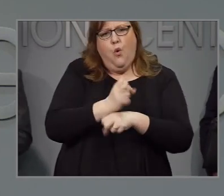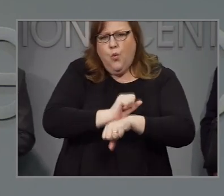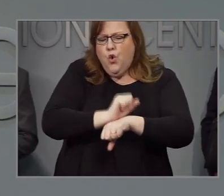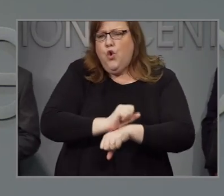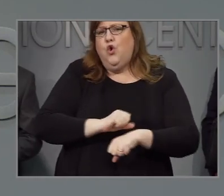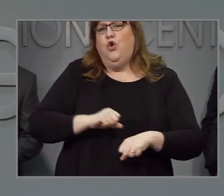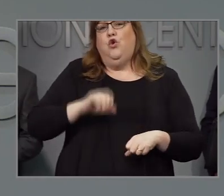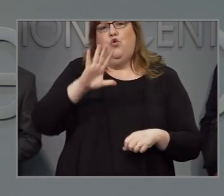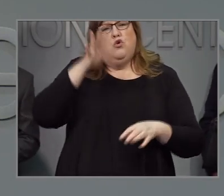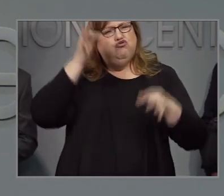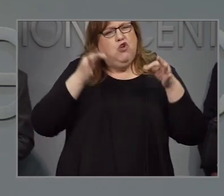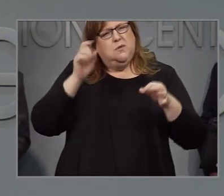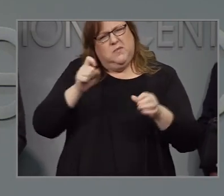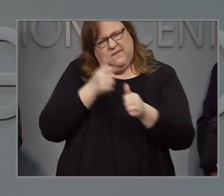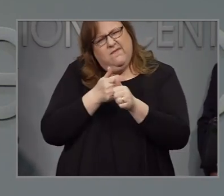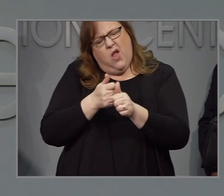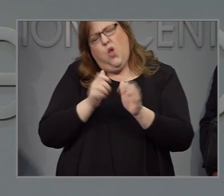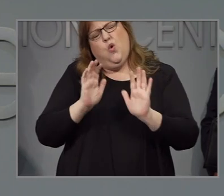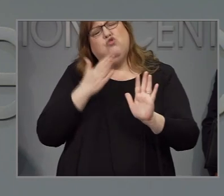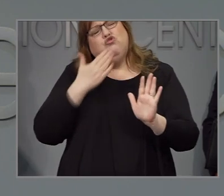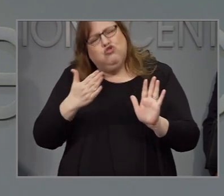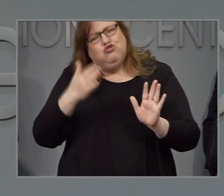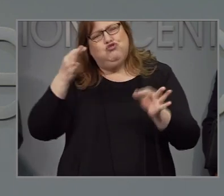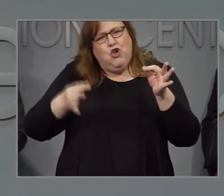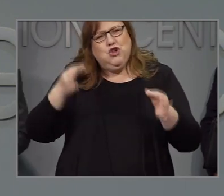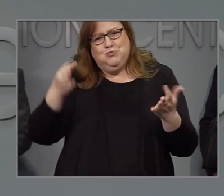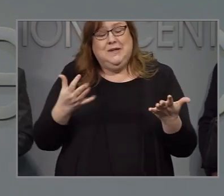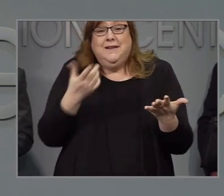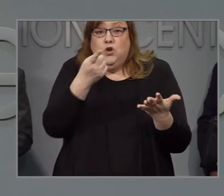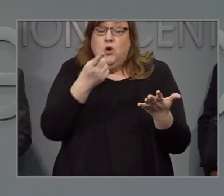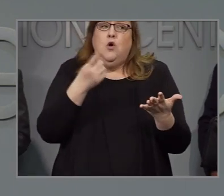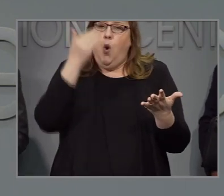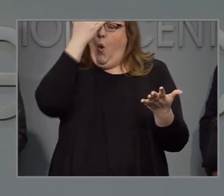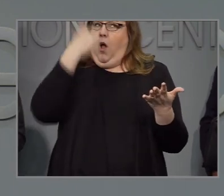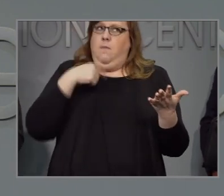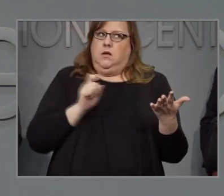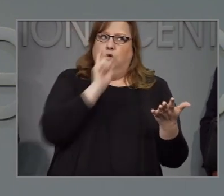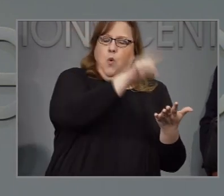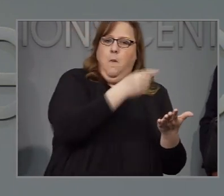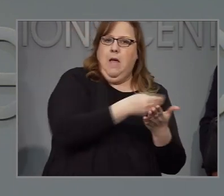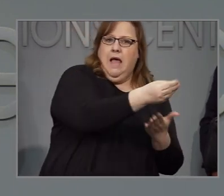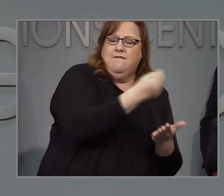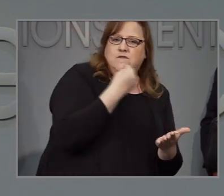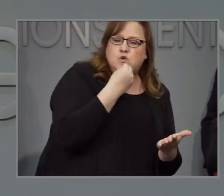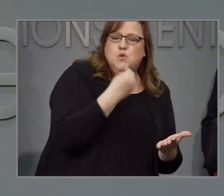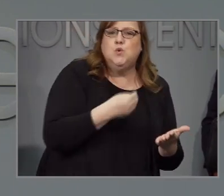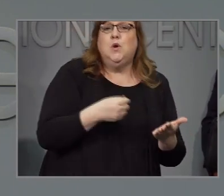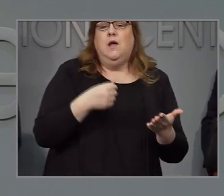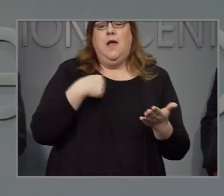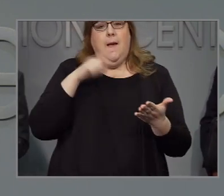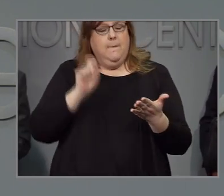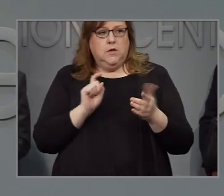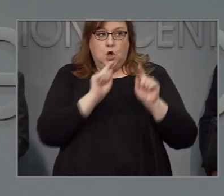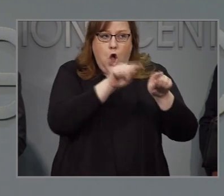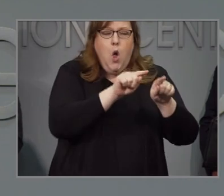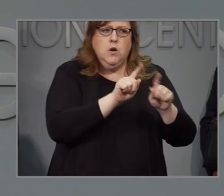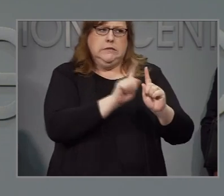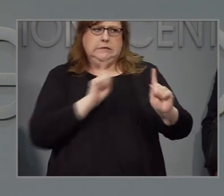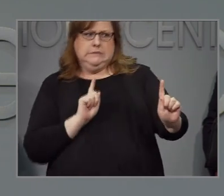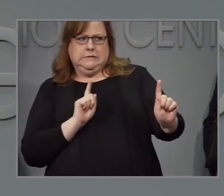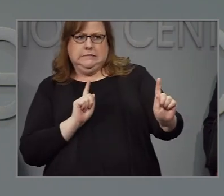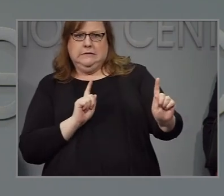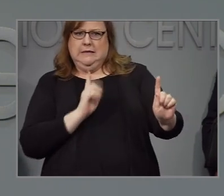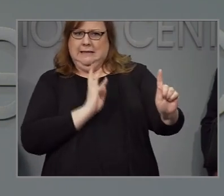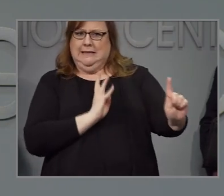you are someone who is just going out to the grocery store and making sure you're staying socially distant and doing the appropriate hand